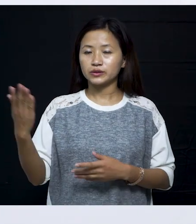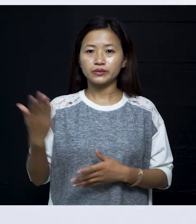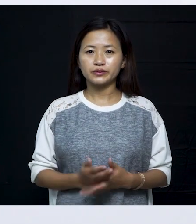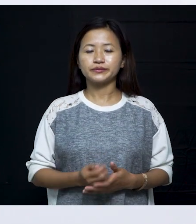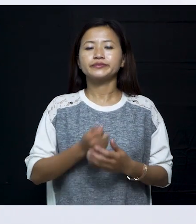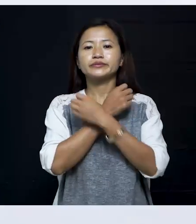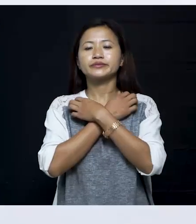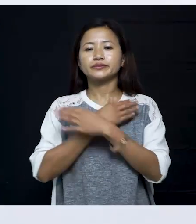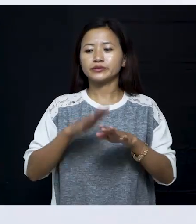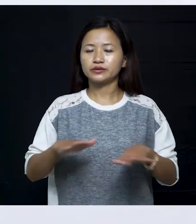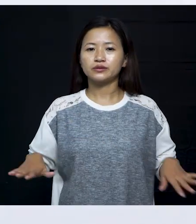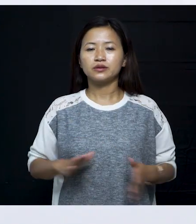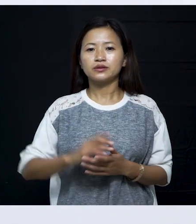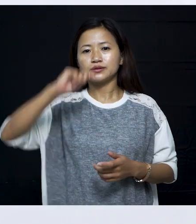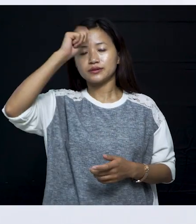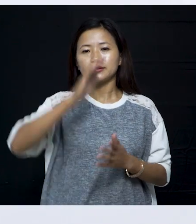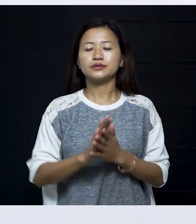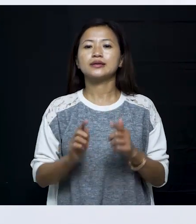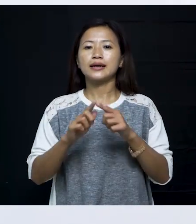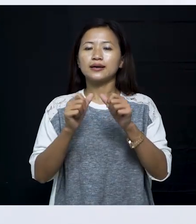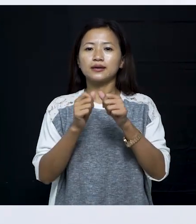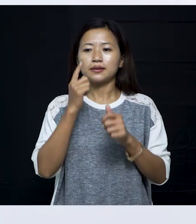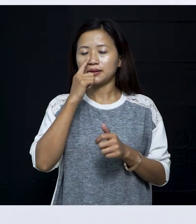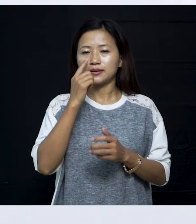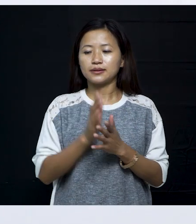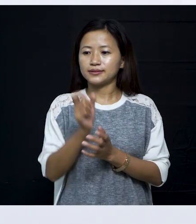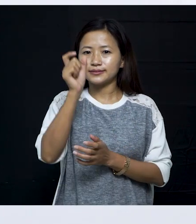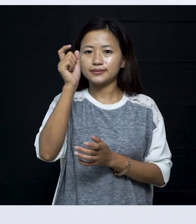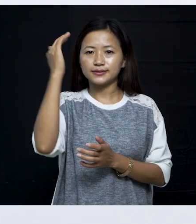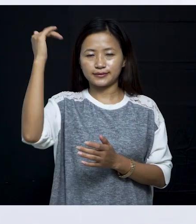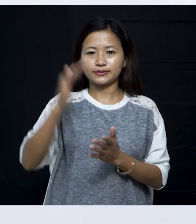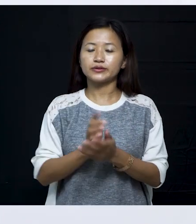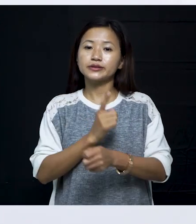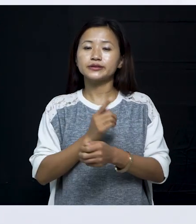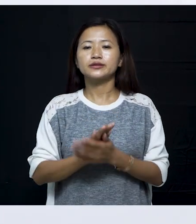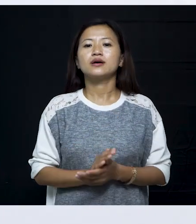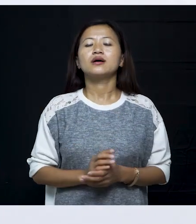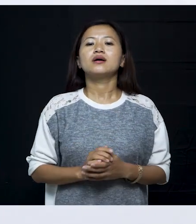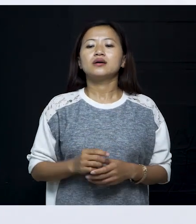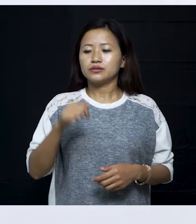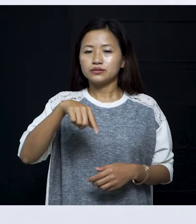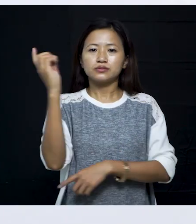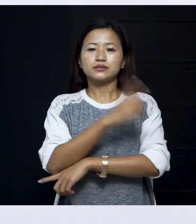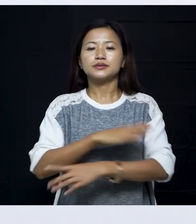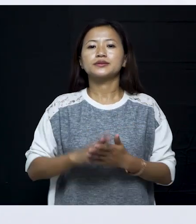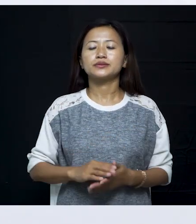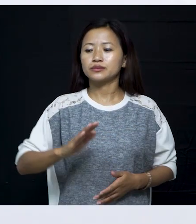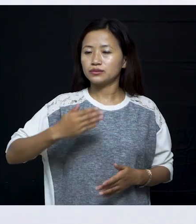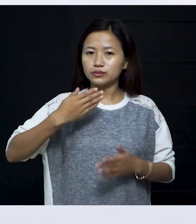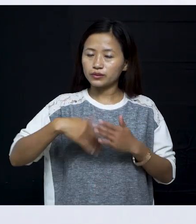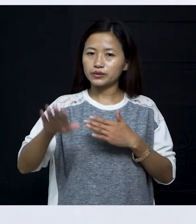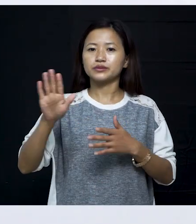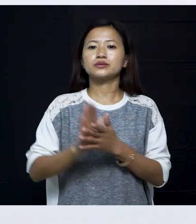Welcome, my dear students, to this English class with me, with your tutor, that is Atsinyo Sekose. And today we are going